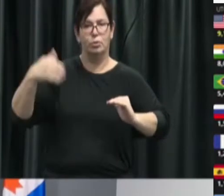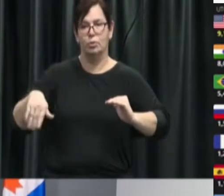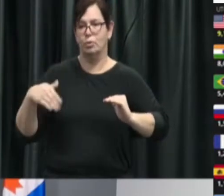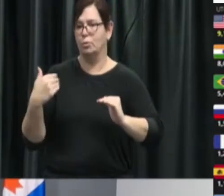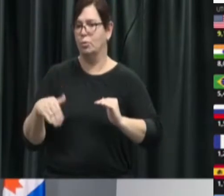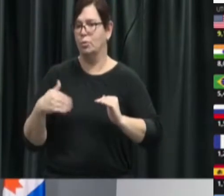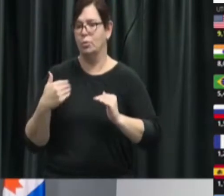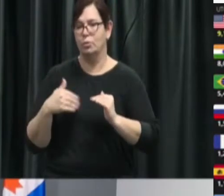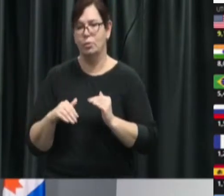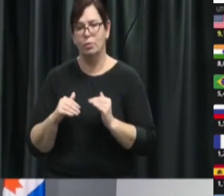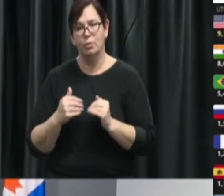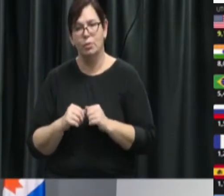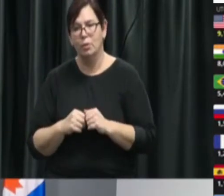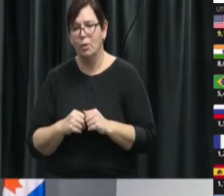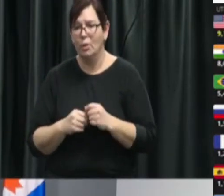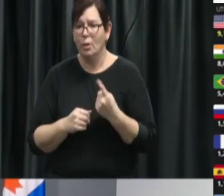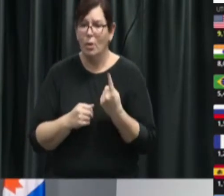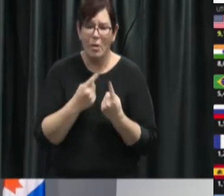where another succeeds.